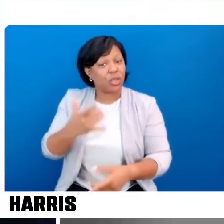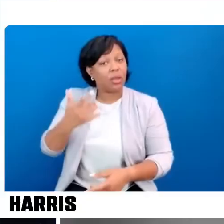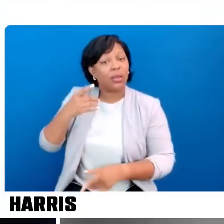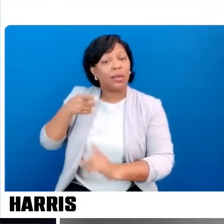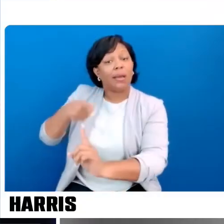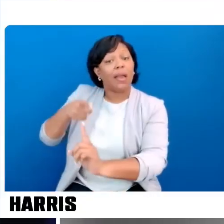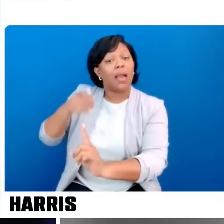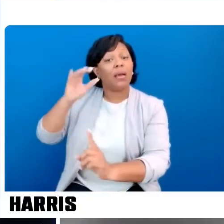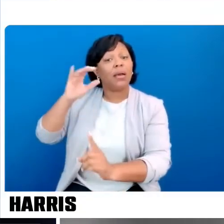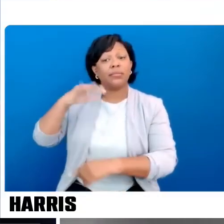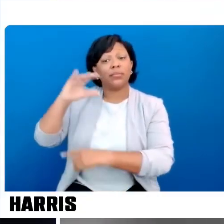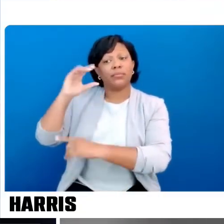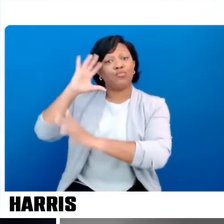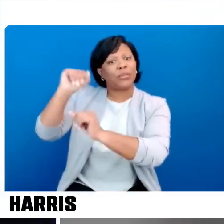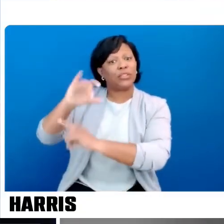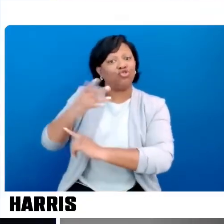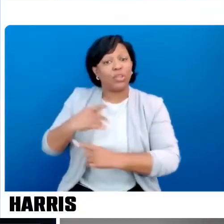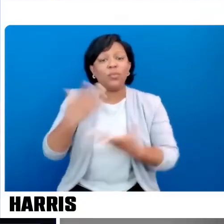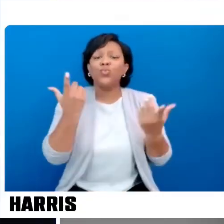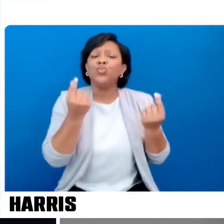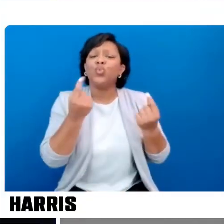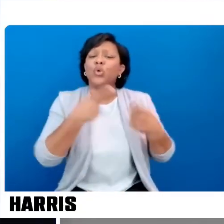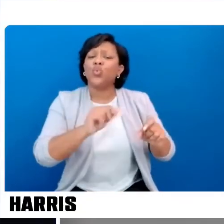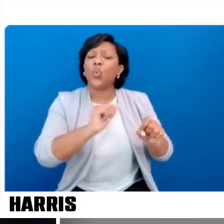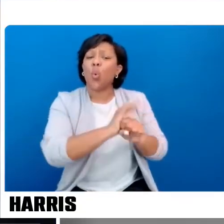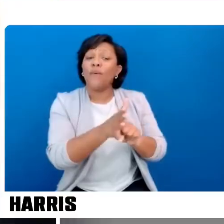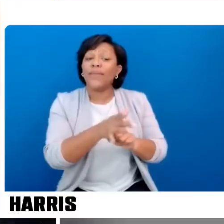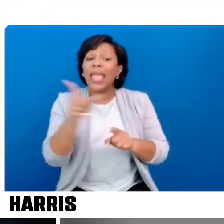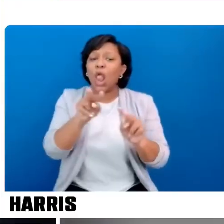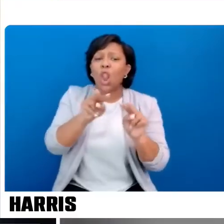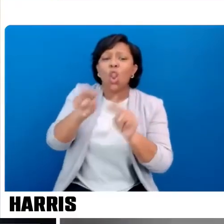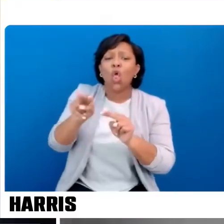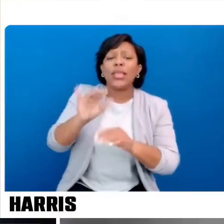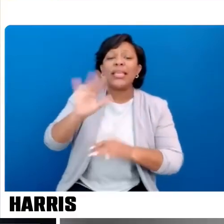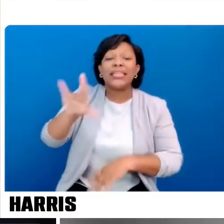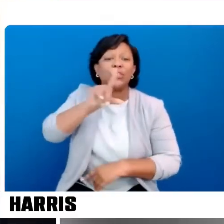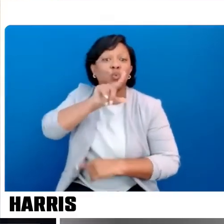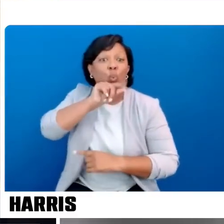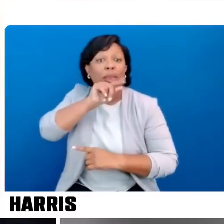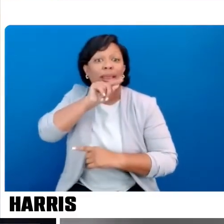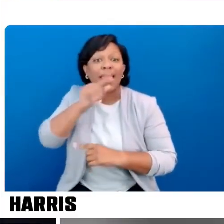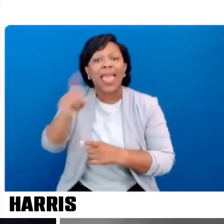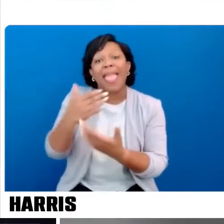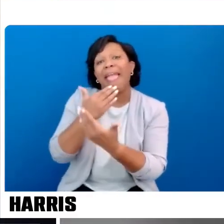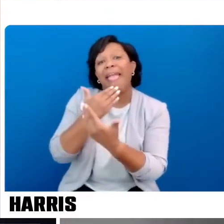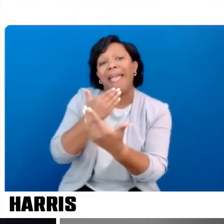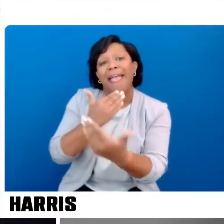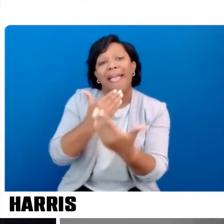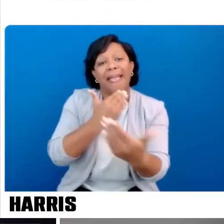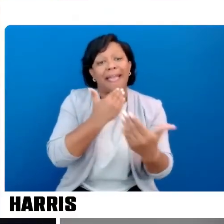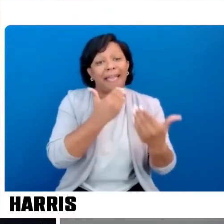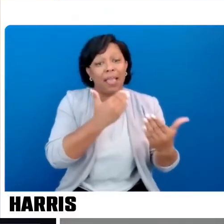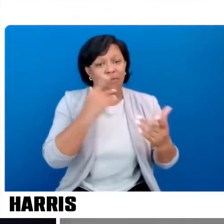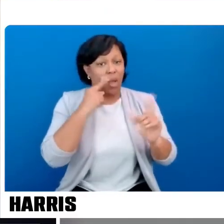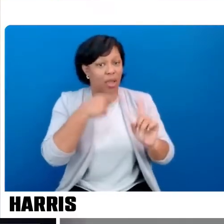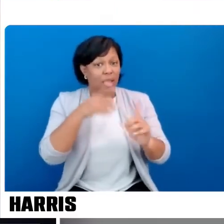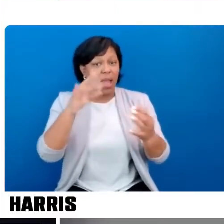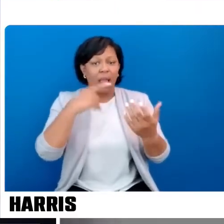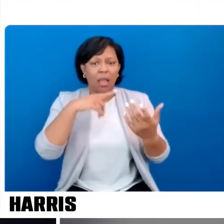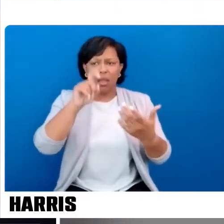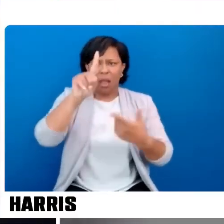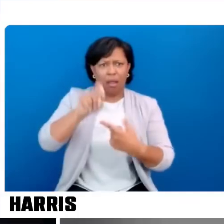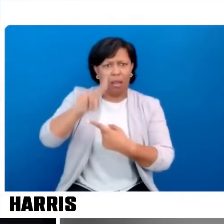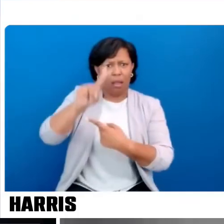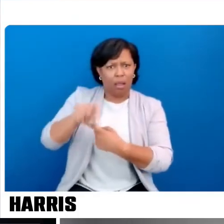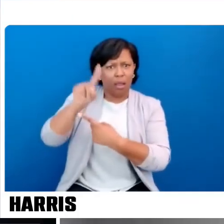Look at his tweet. Thank you, President Xi, exclamation point, when we know that Xi was responsible